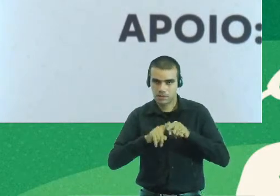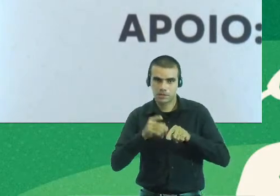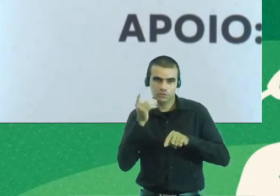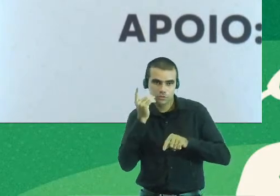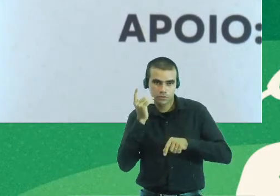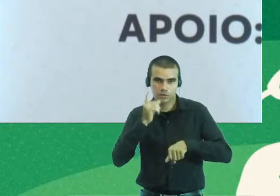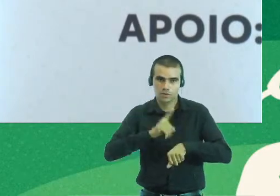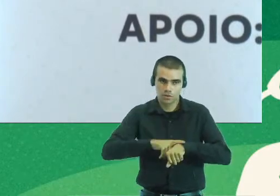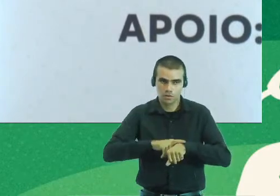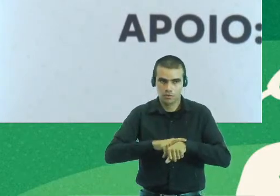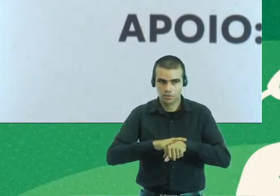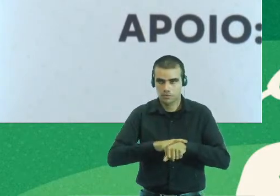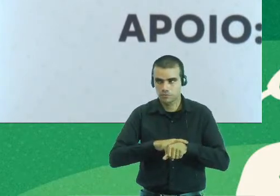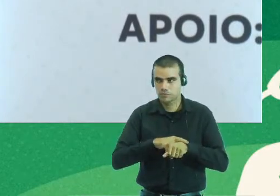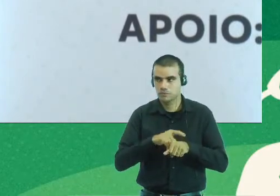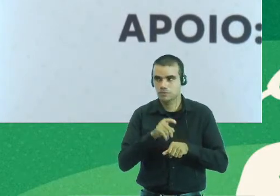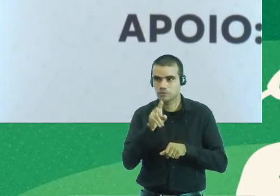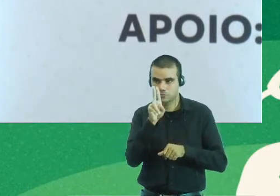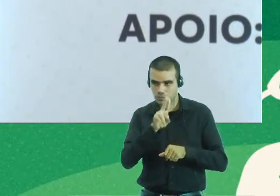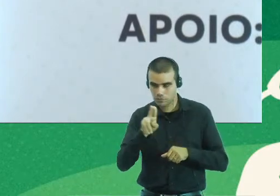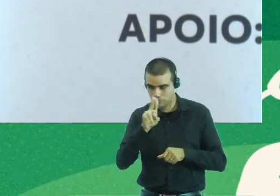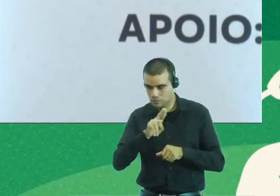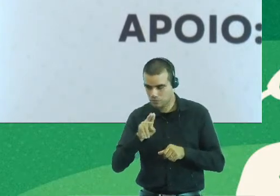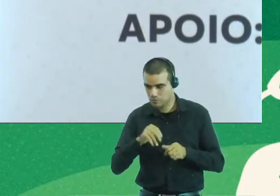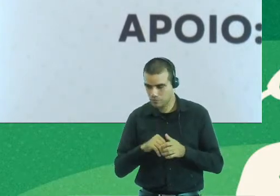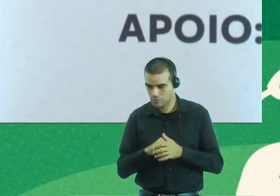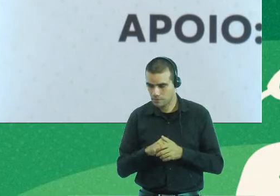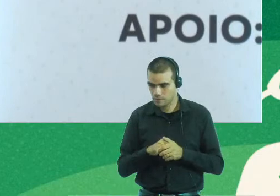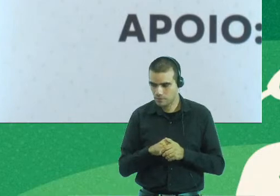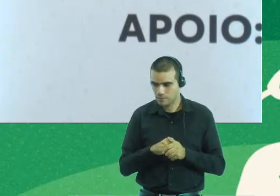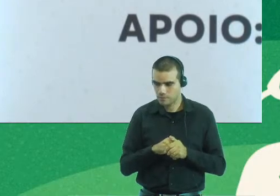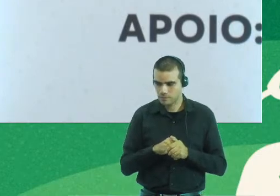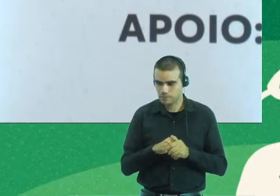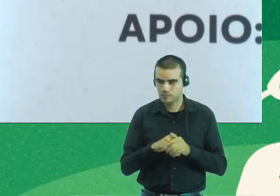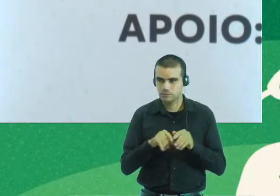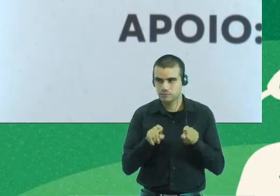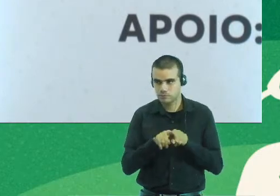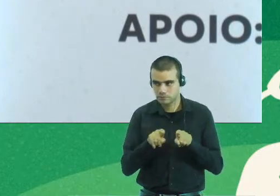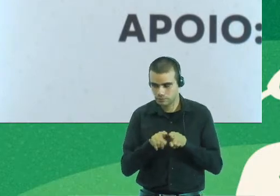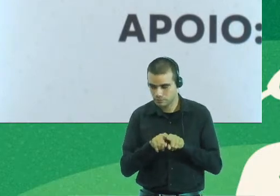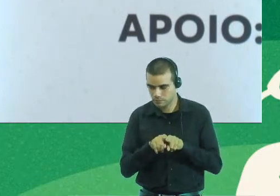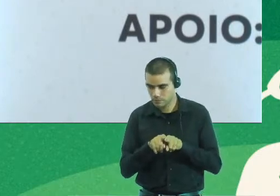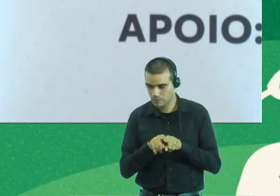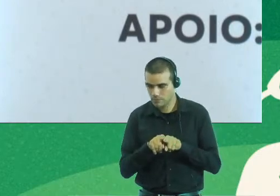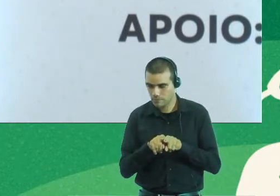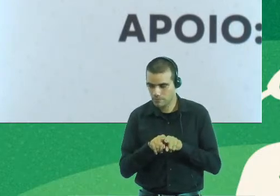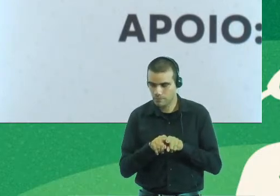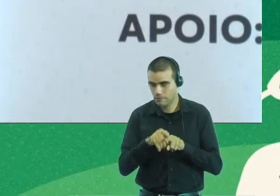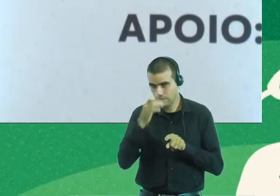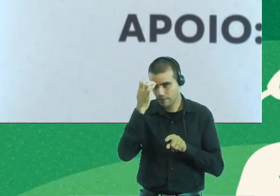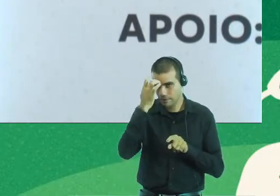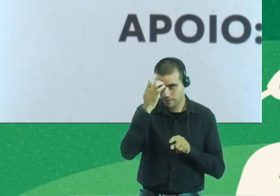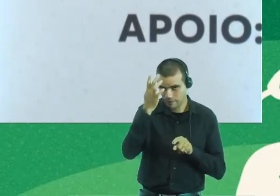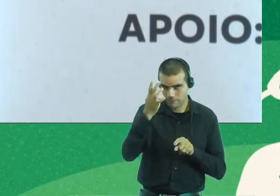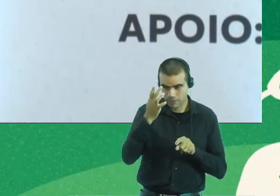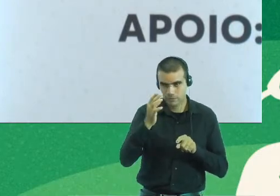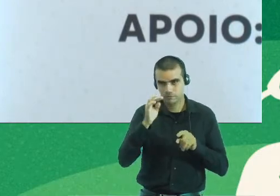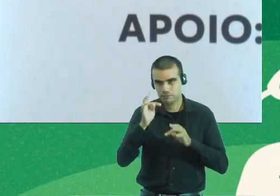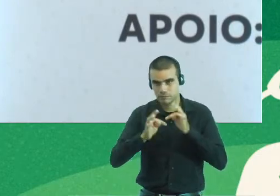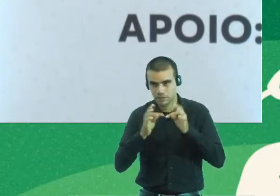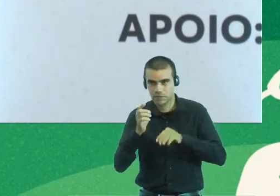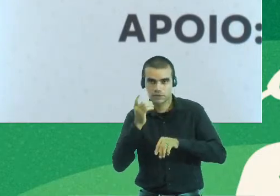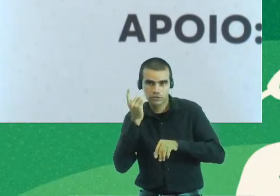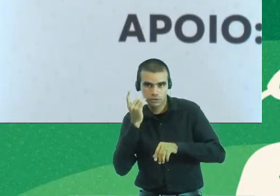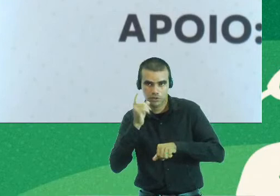Arrow. Arrow is just basically, it makes dealing with datetime objects easier in Python. It's just a convenient tool to